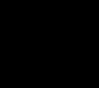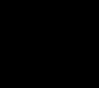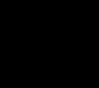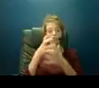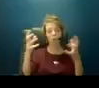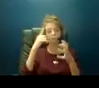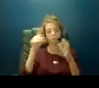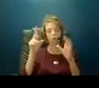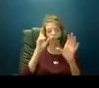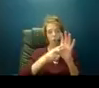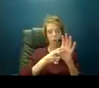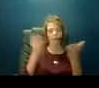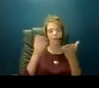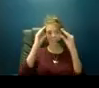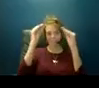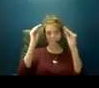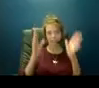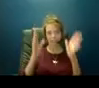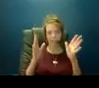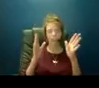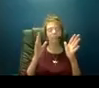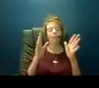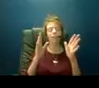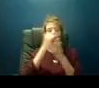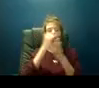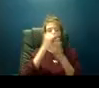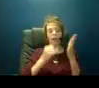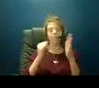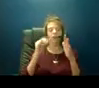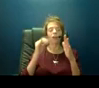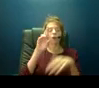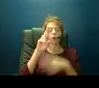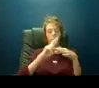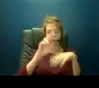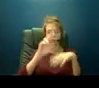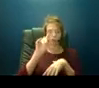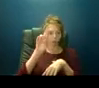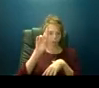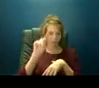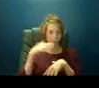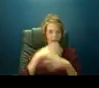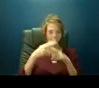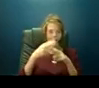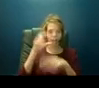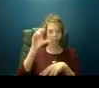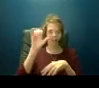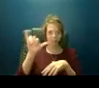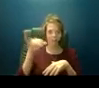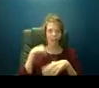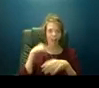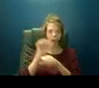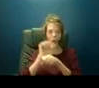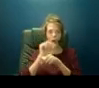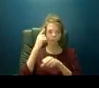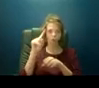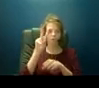joining the Mid-Atlantic Teaching Artist Virtual Retreat. My name is Casey Polchinski, and I work at the Virginia Commission